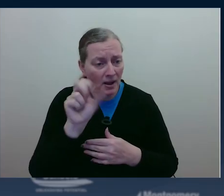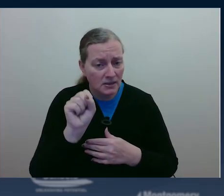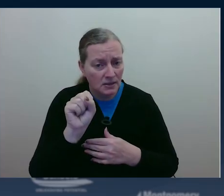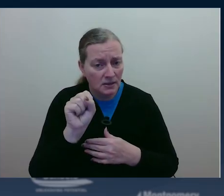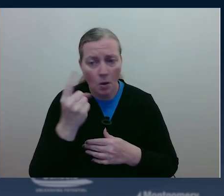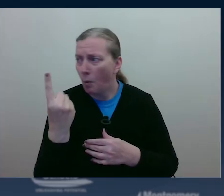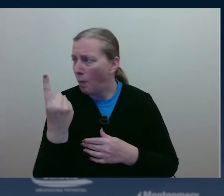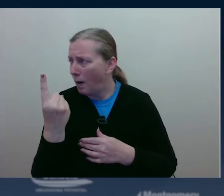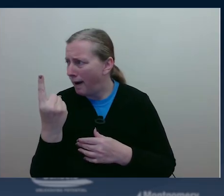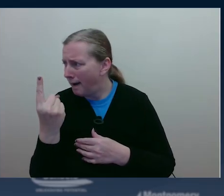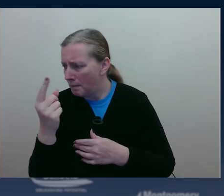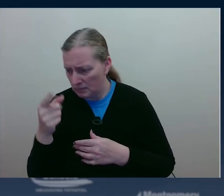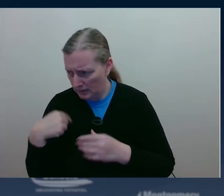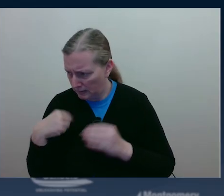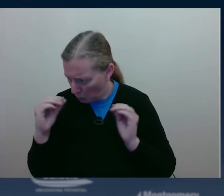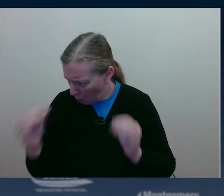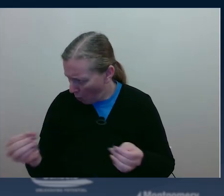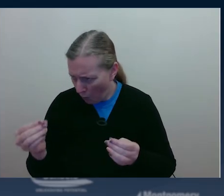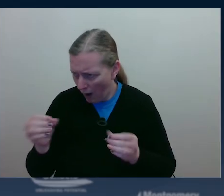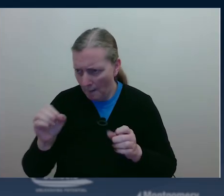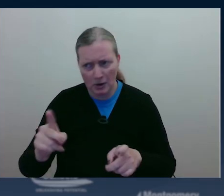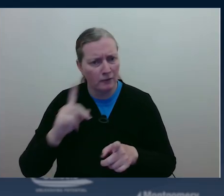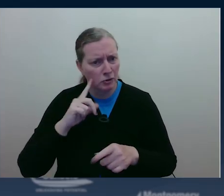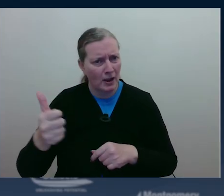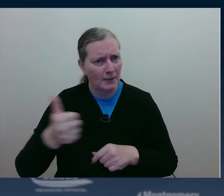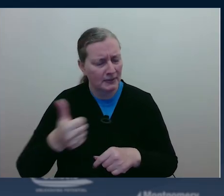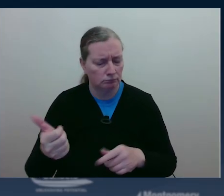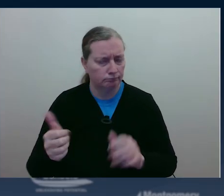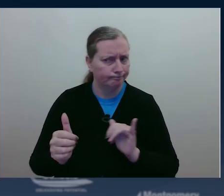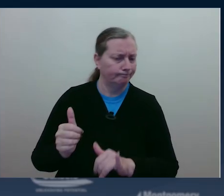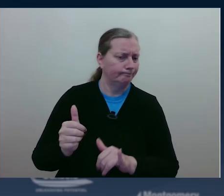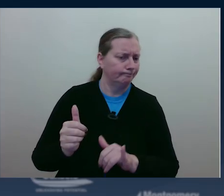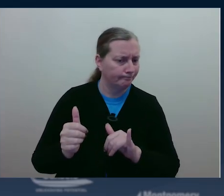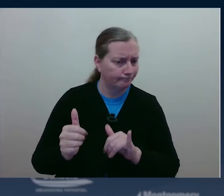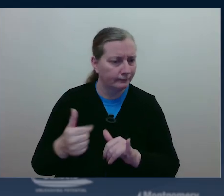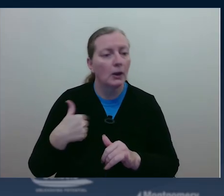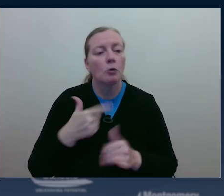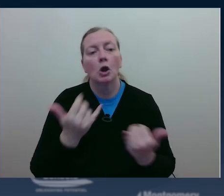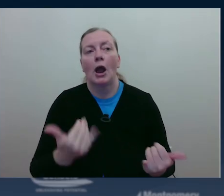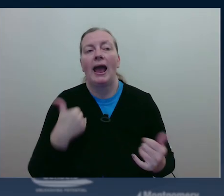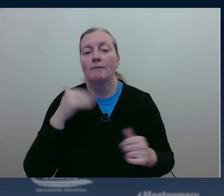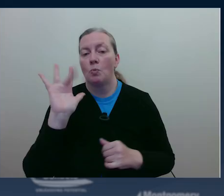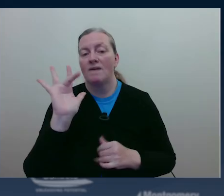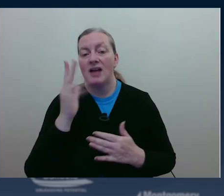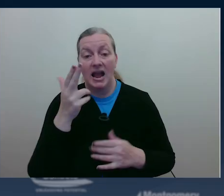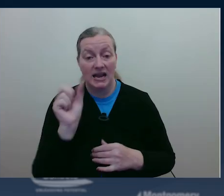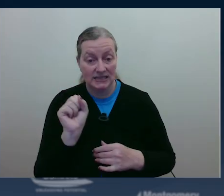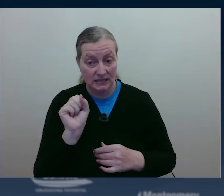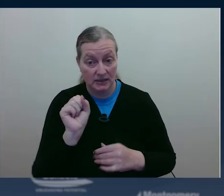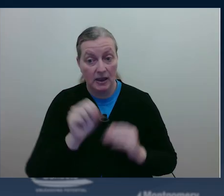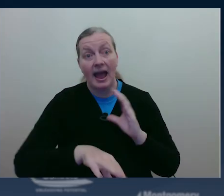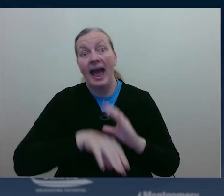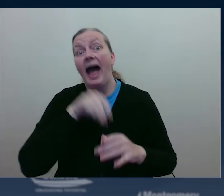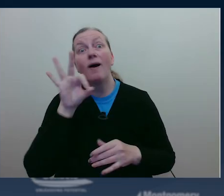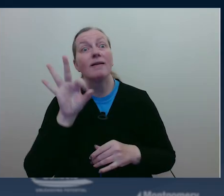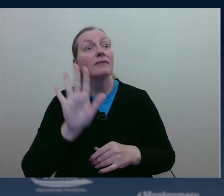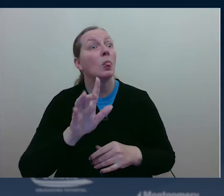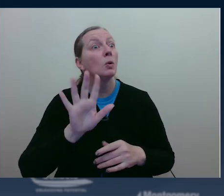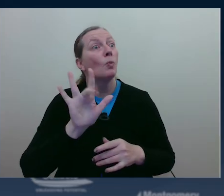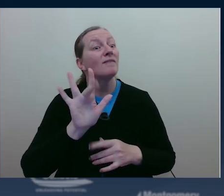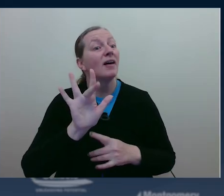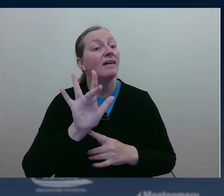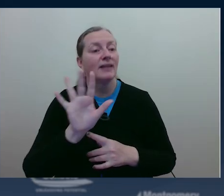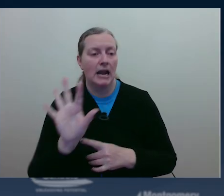transportation. Currently, we have 25 high schools. And of those 25 high schools, 9 of those high schools currently